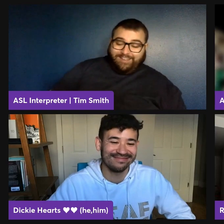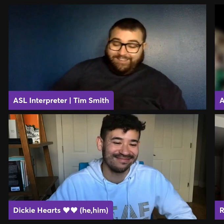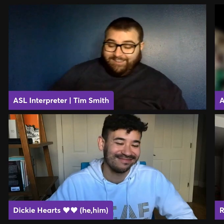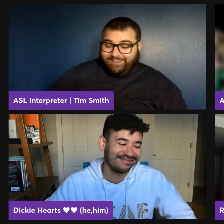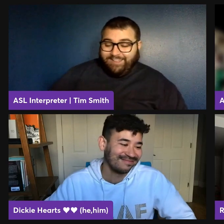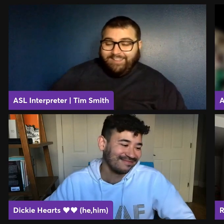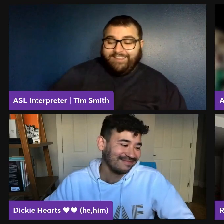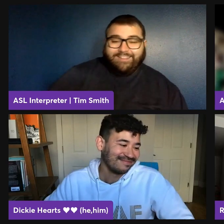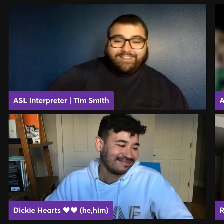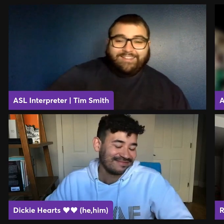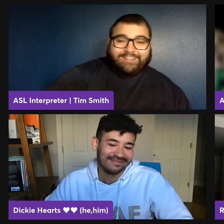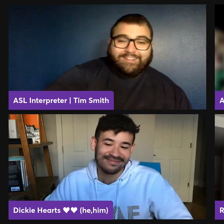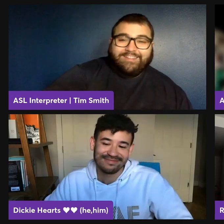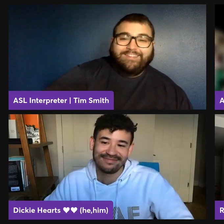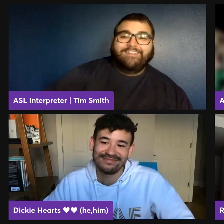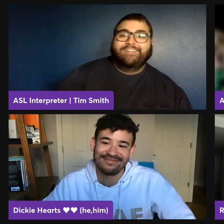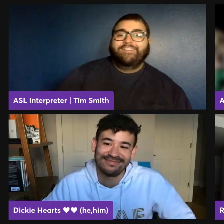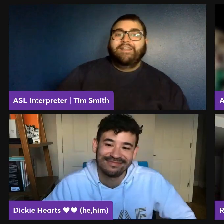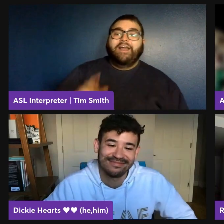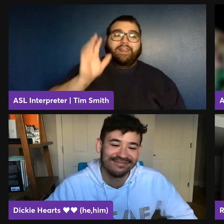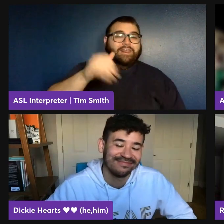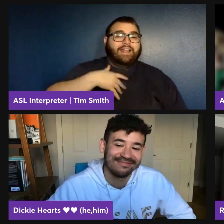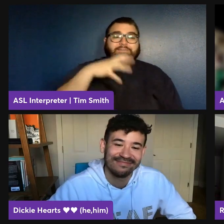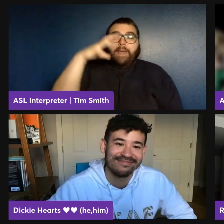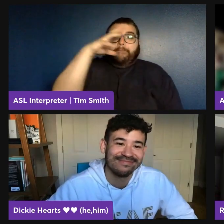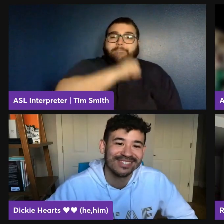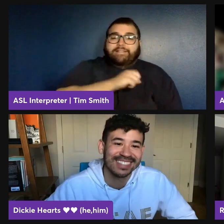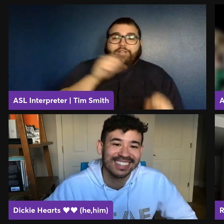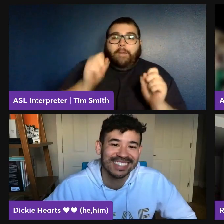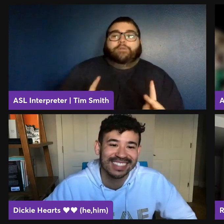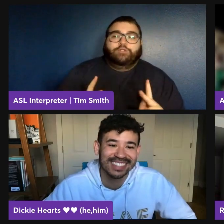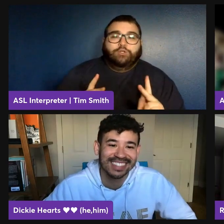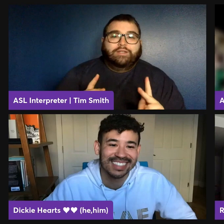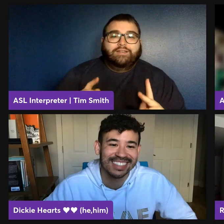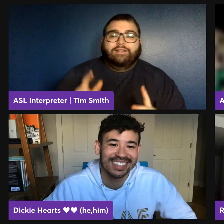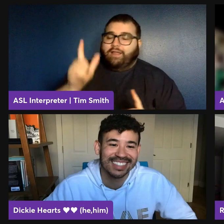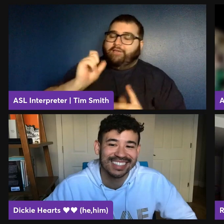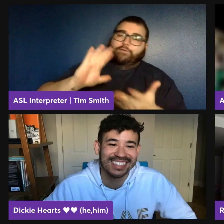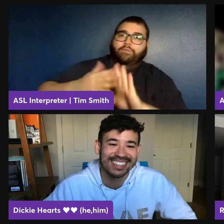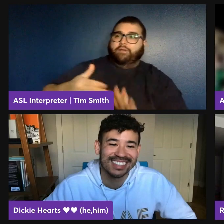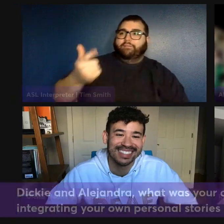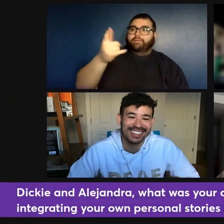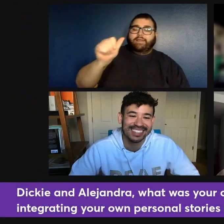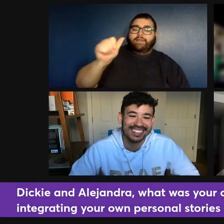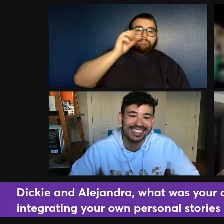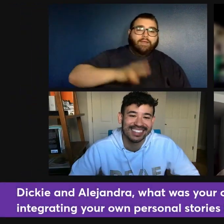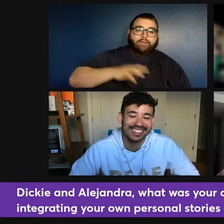Yes, Ryan. Well, there's my missed opportunity. I'm a gay man.